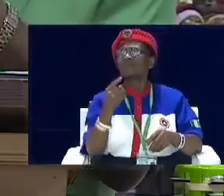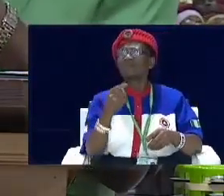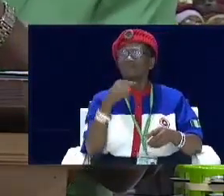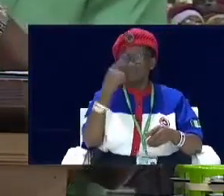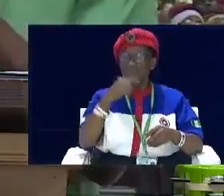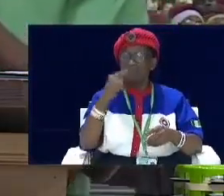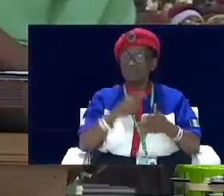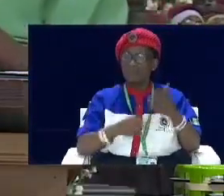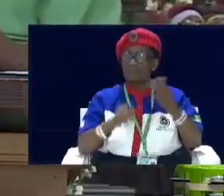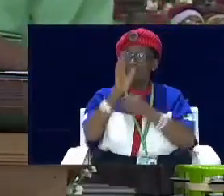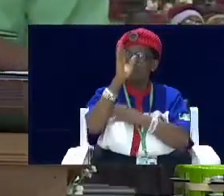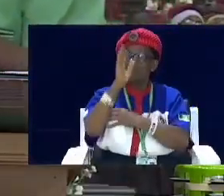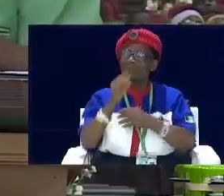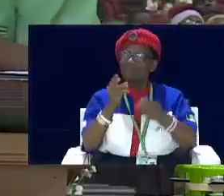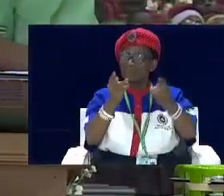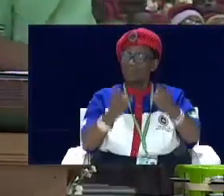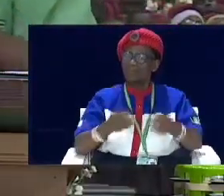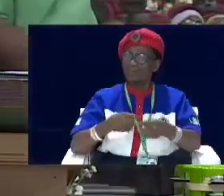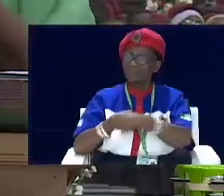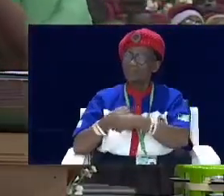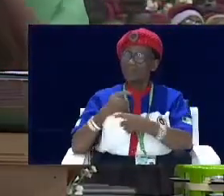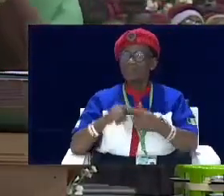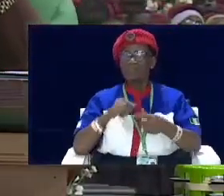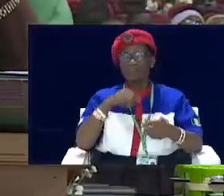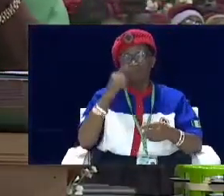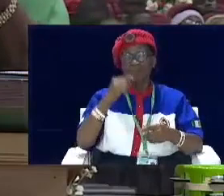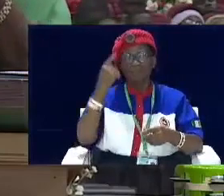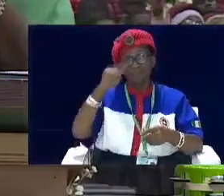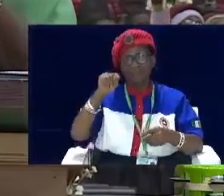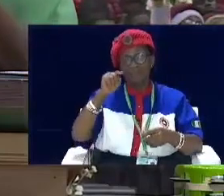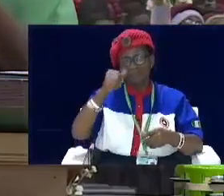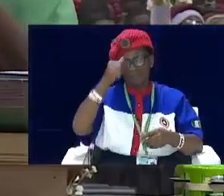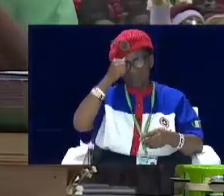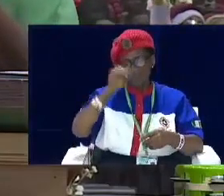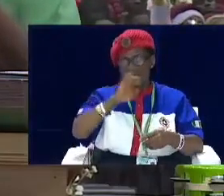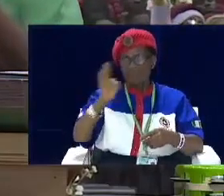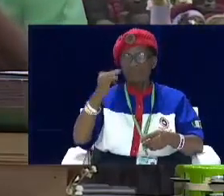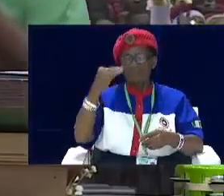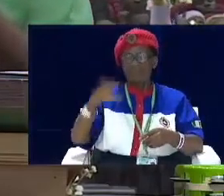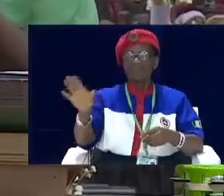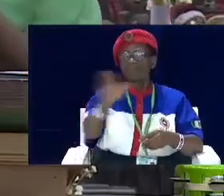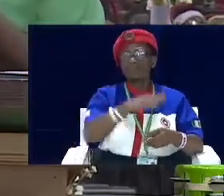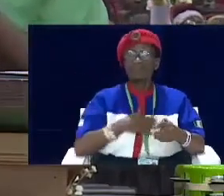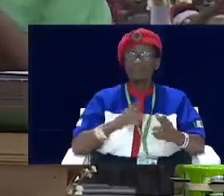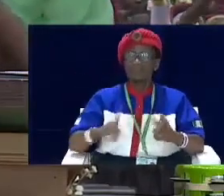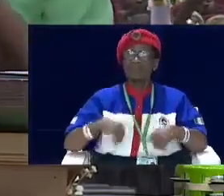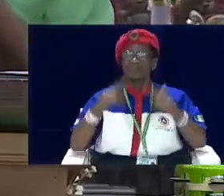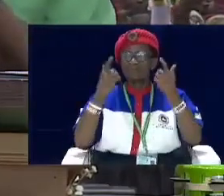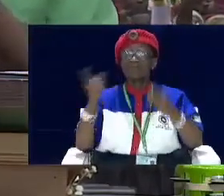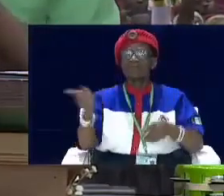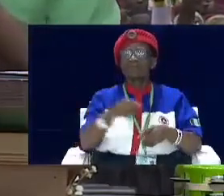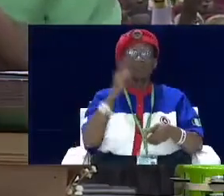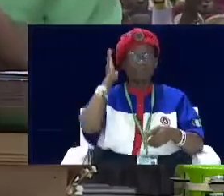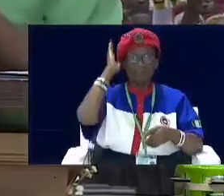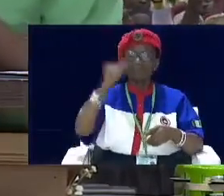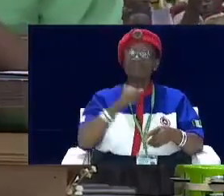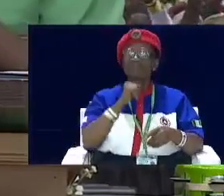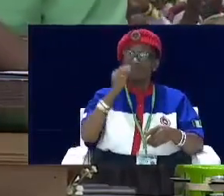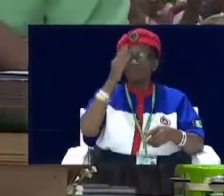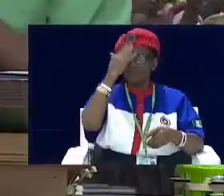Nikani, my fair man, so. For the rest of your life, you won't know